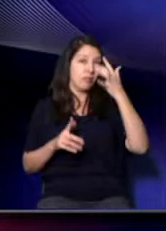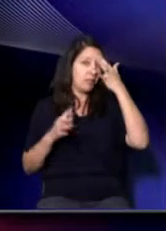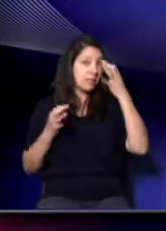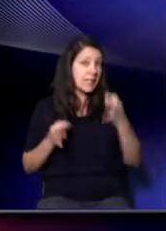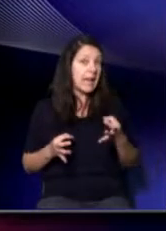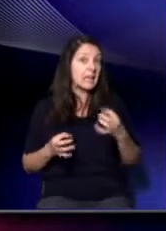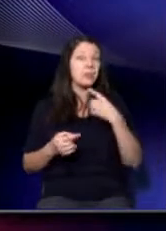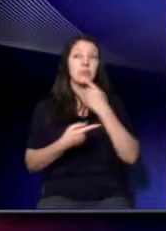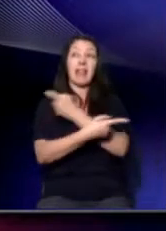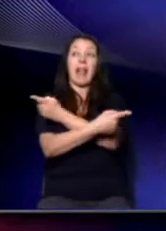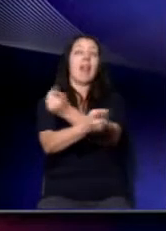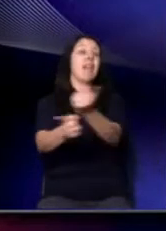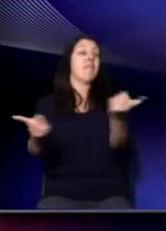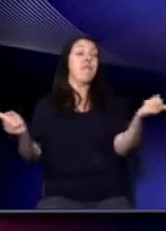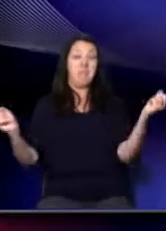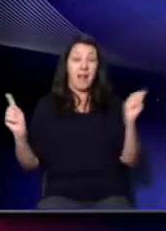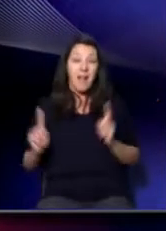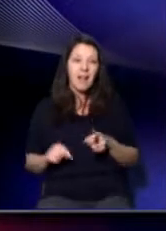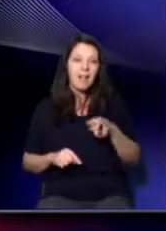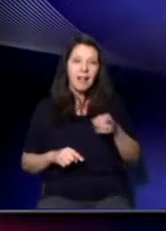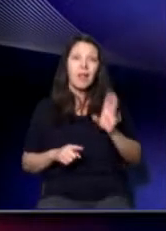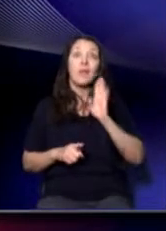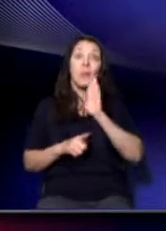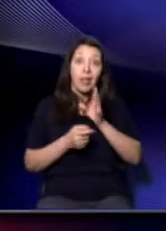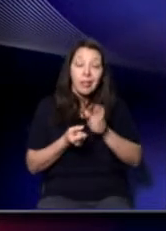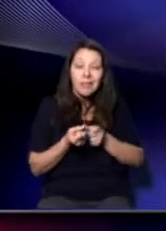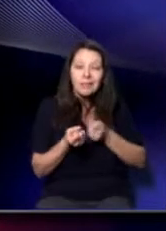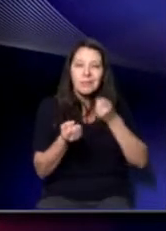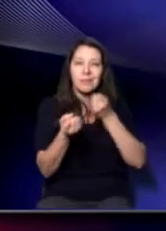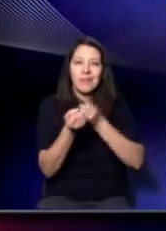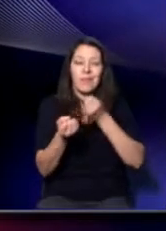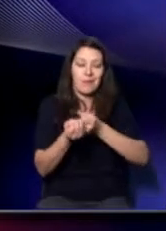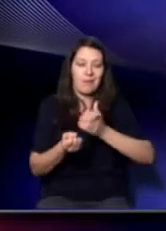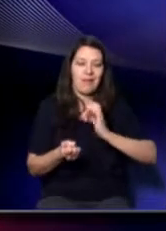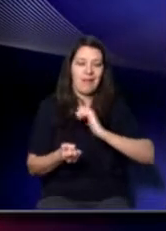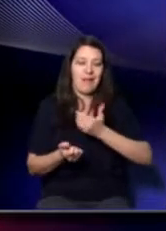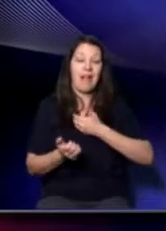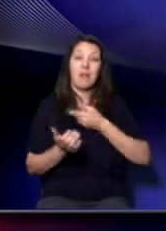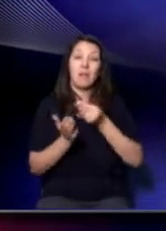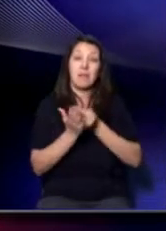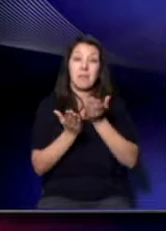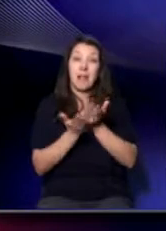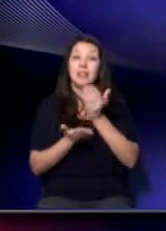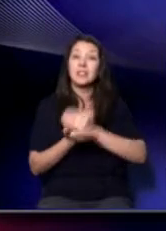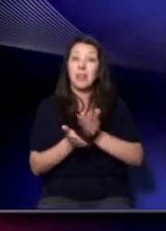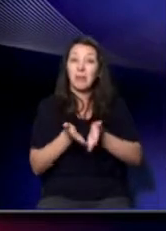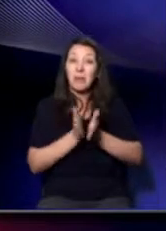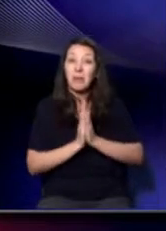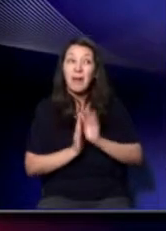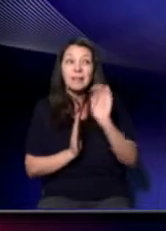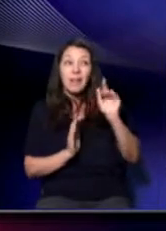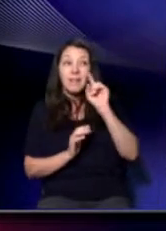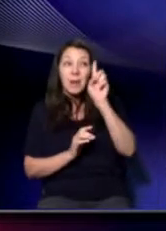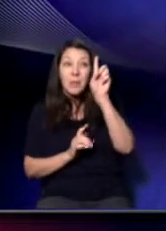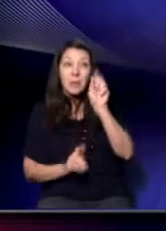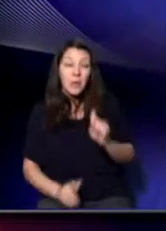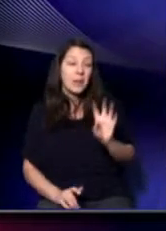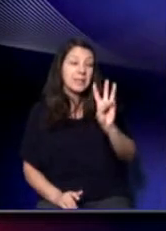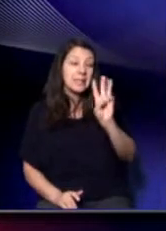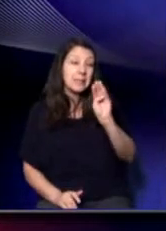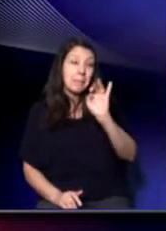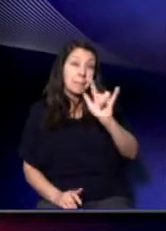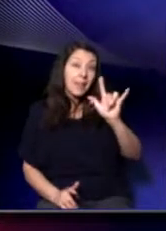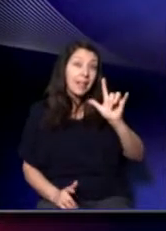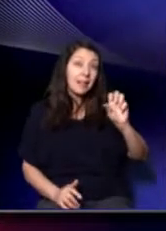the world that he's going to support our budget request for $1.6 million for the